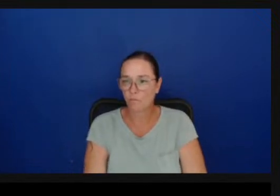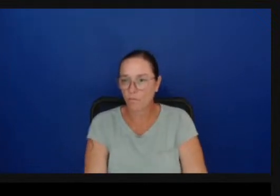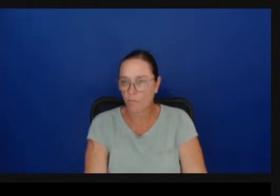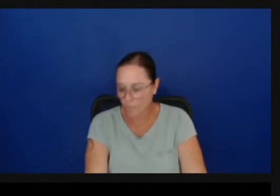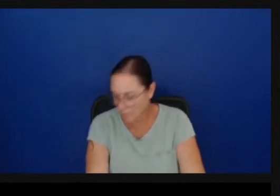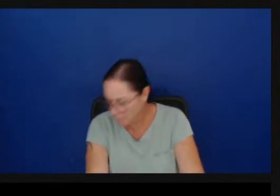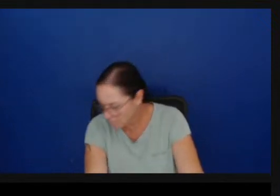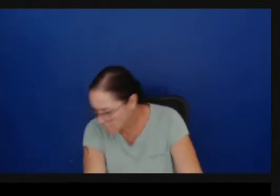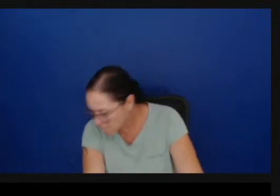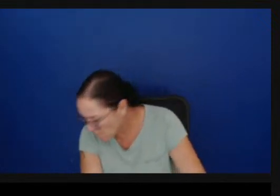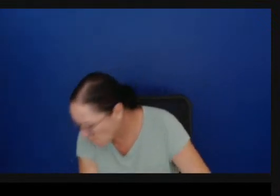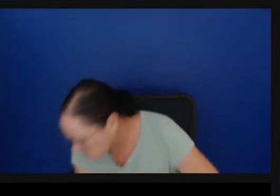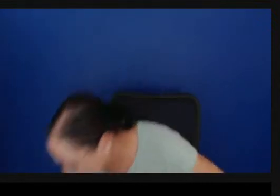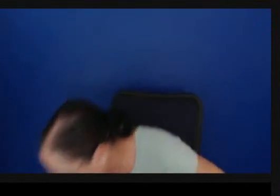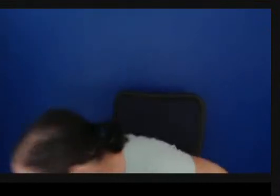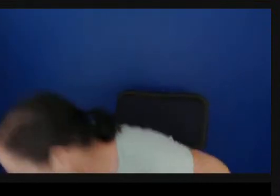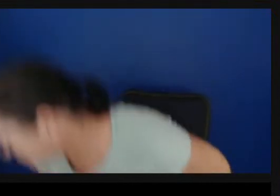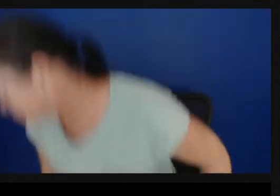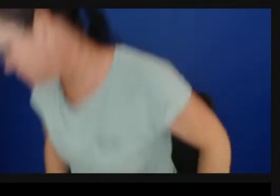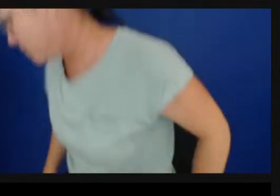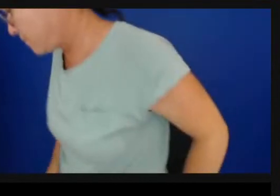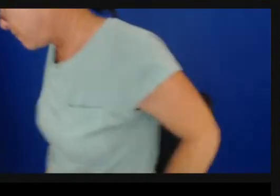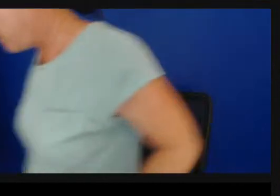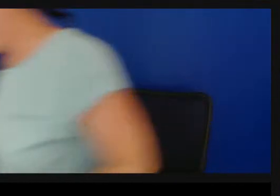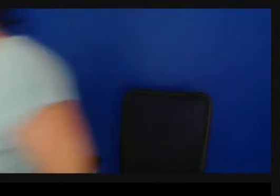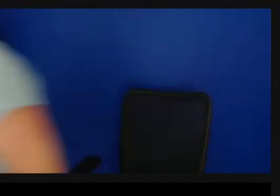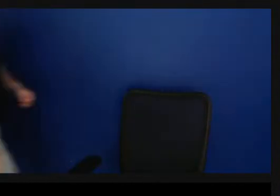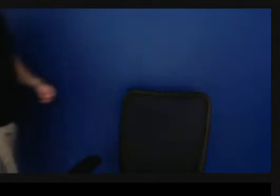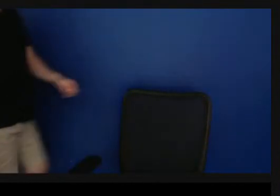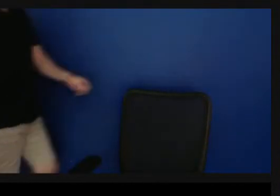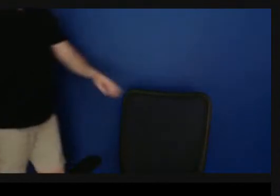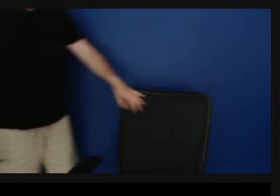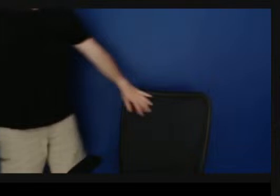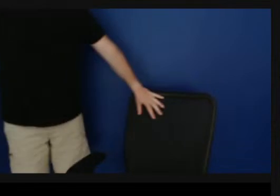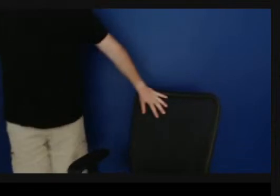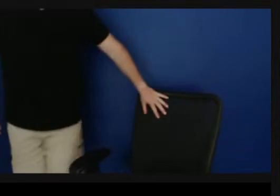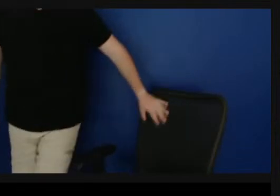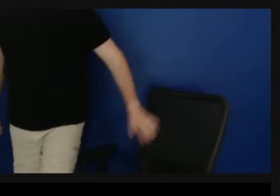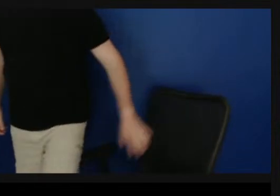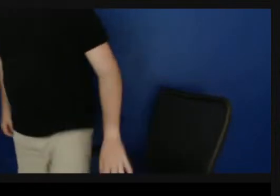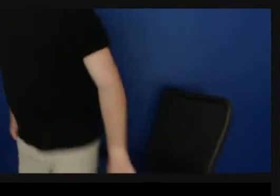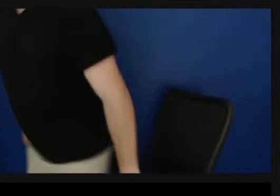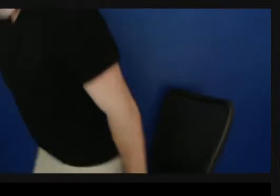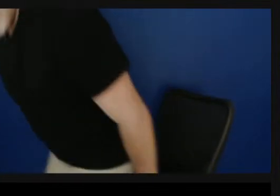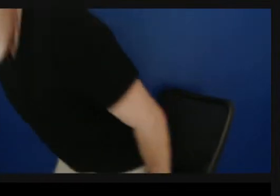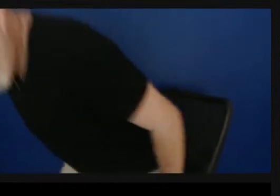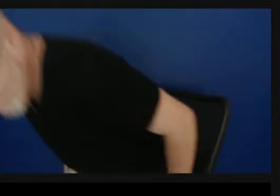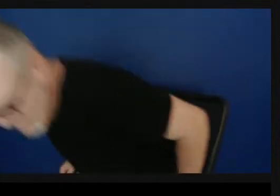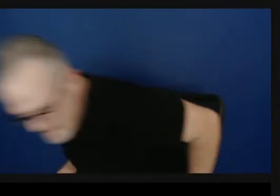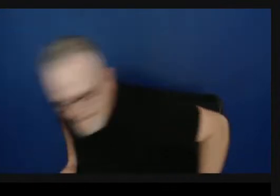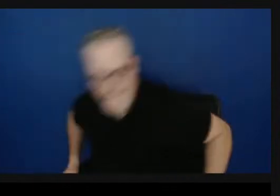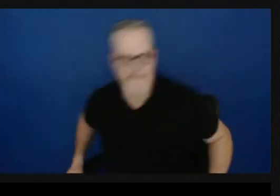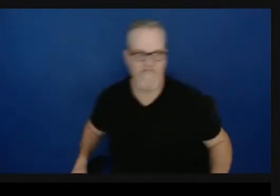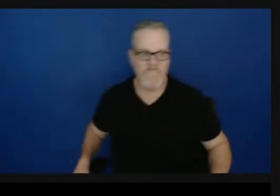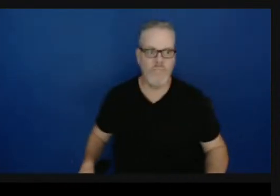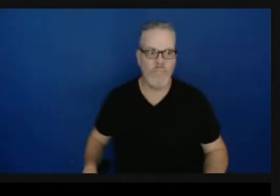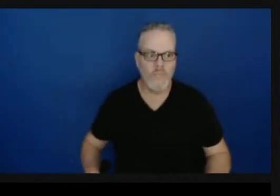So this is a view we saw last week, just to pull us back into where we were and pick up the story where we left